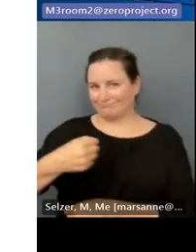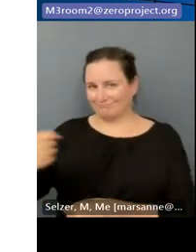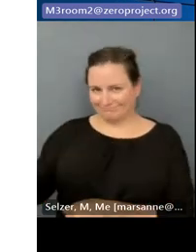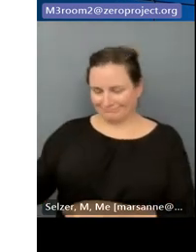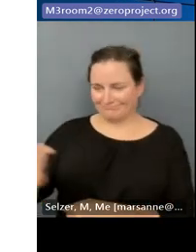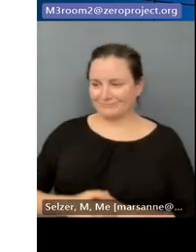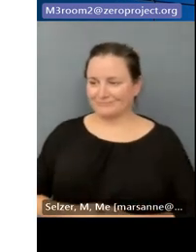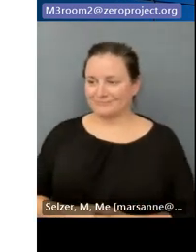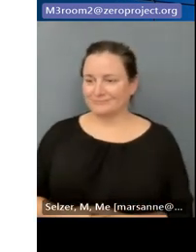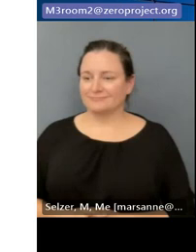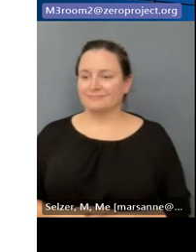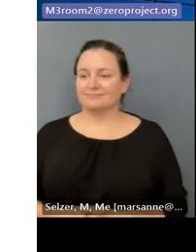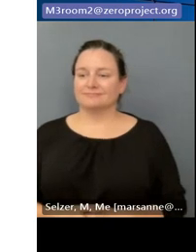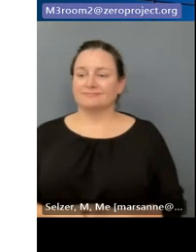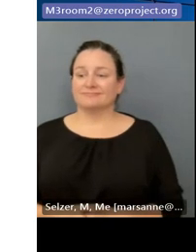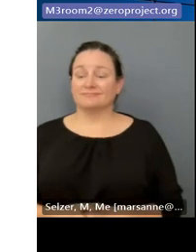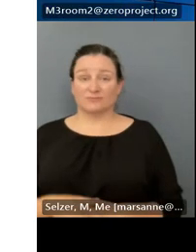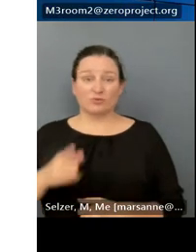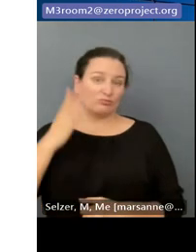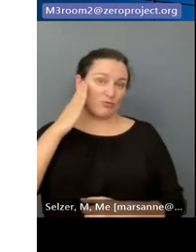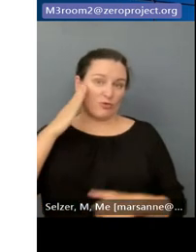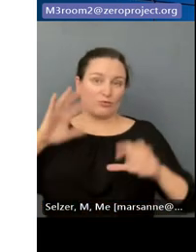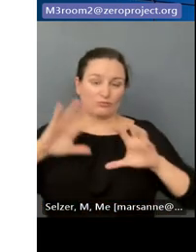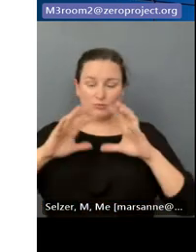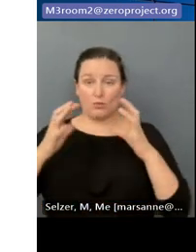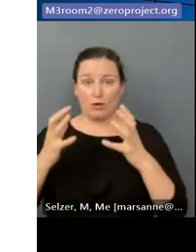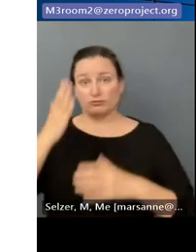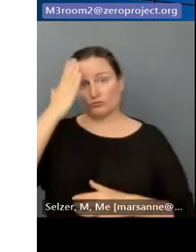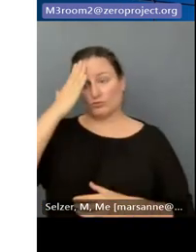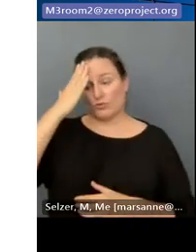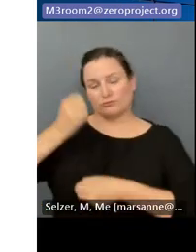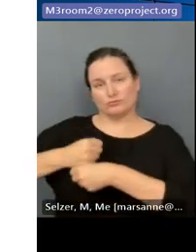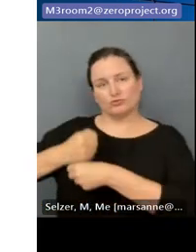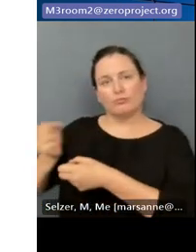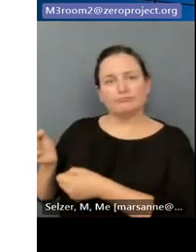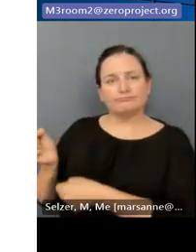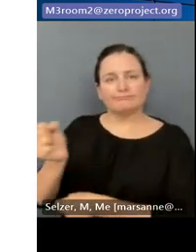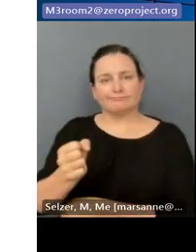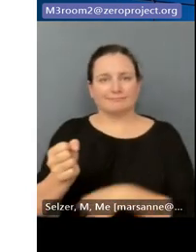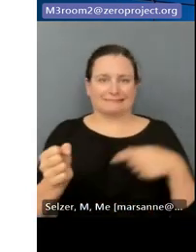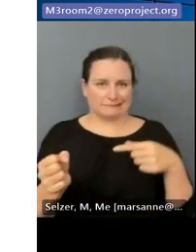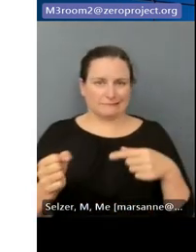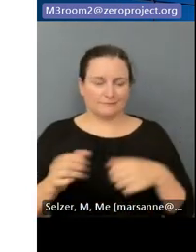it's you know, the main part of the world. And the third service,